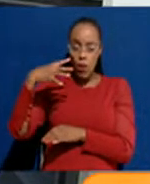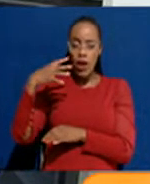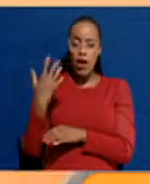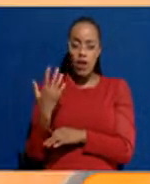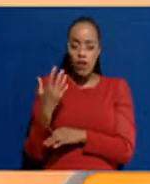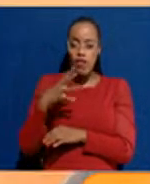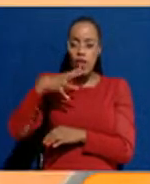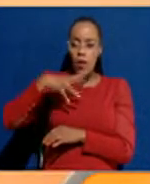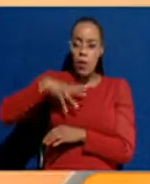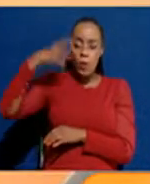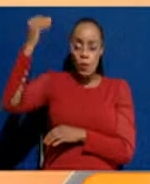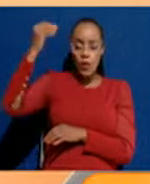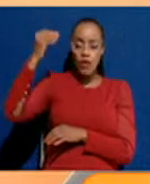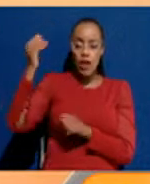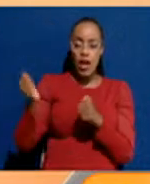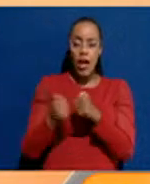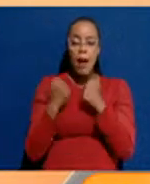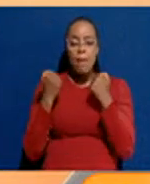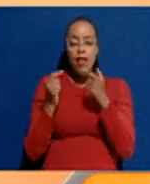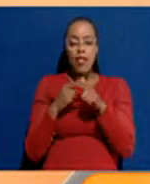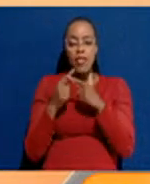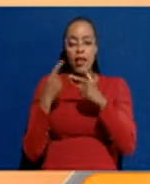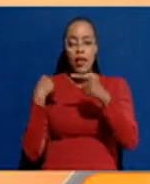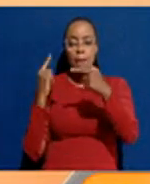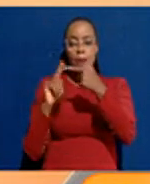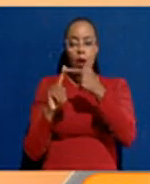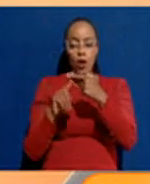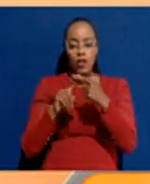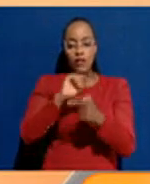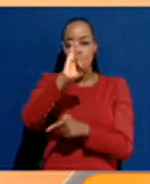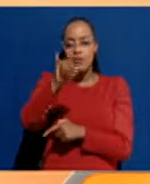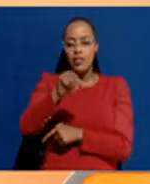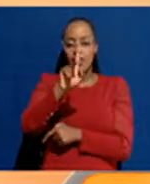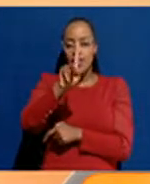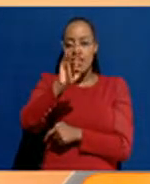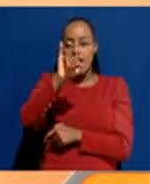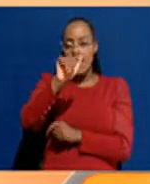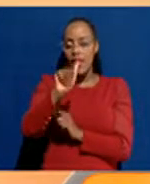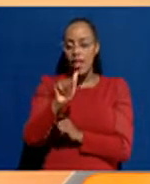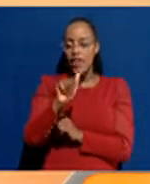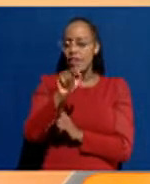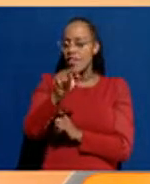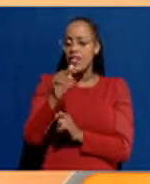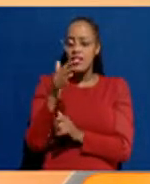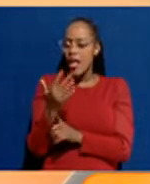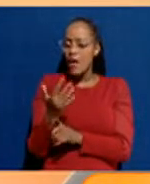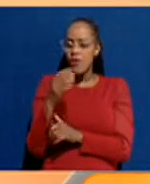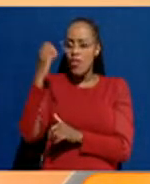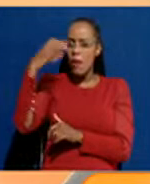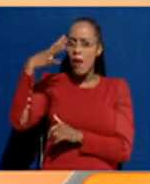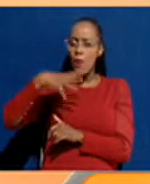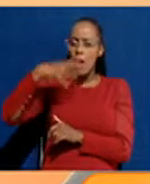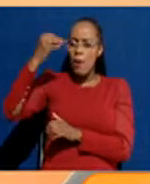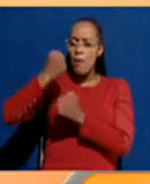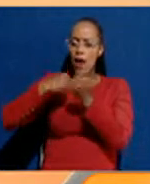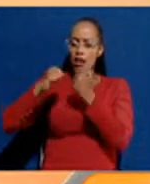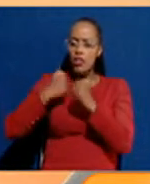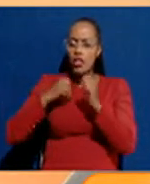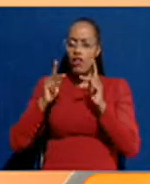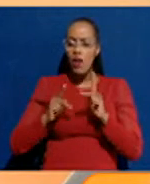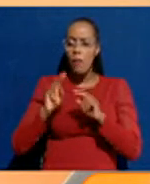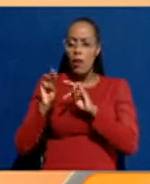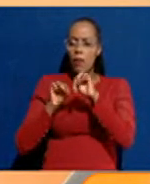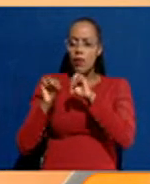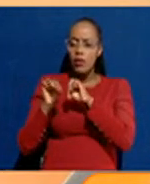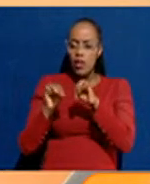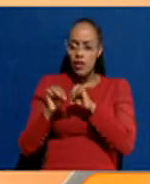or blackout, if you like. And first of all, at the Jomo Kenyatta International Airport, so power was out, action was taken on people who manage the